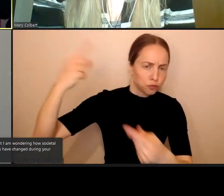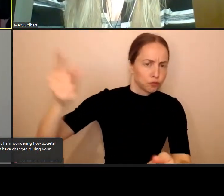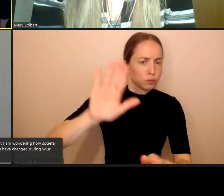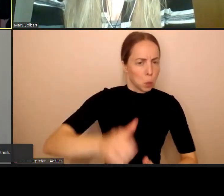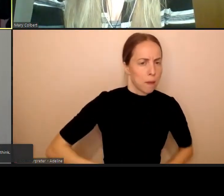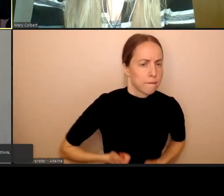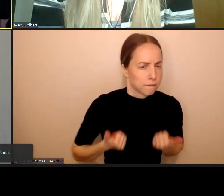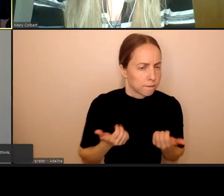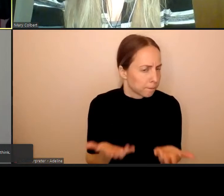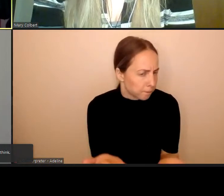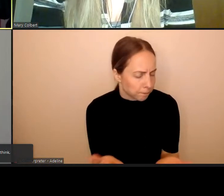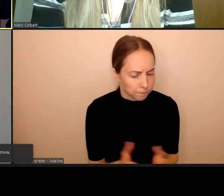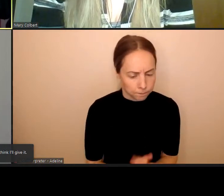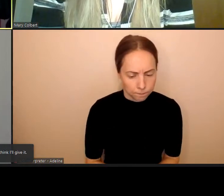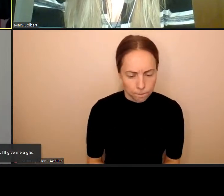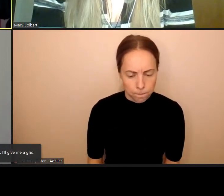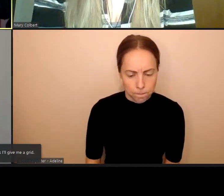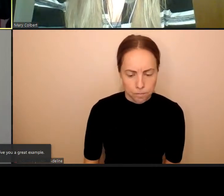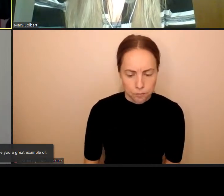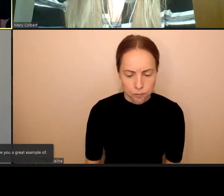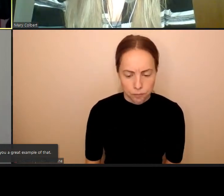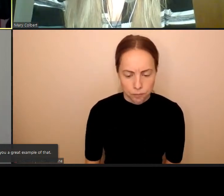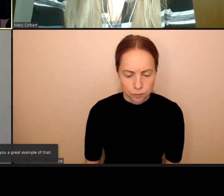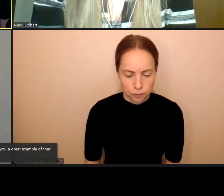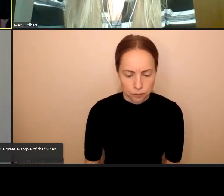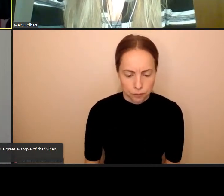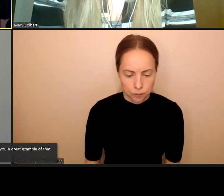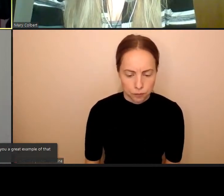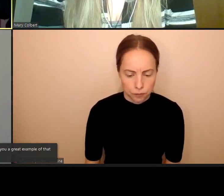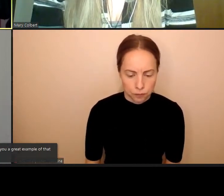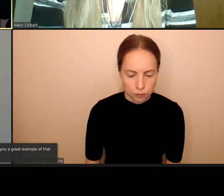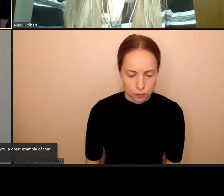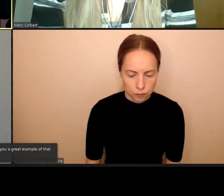I think I'll give you a great example of that. When I